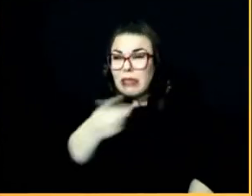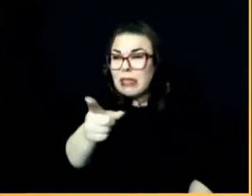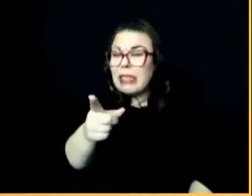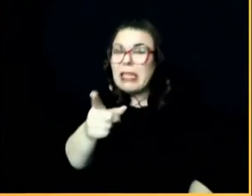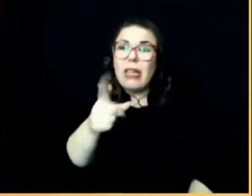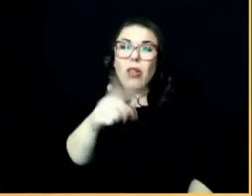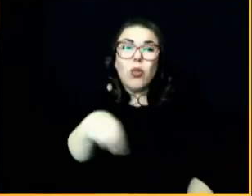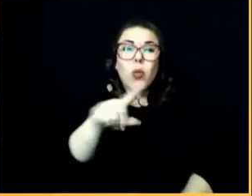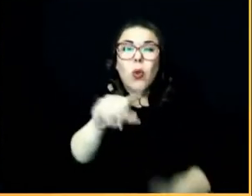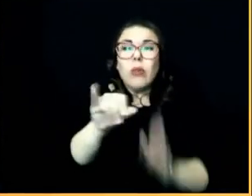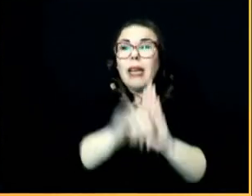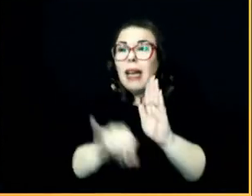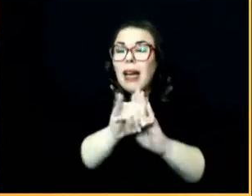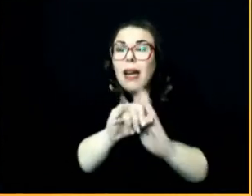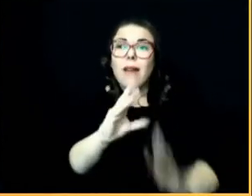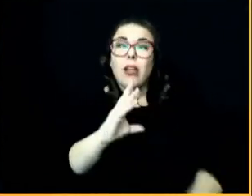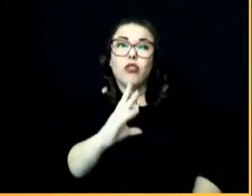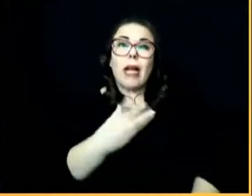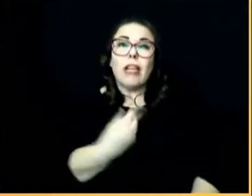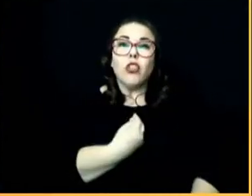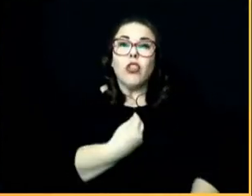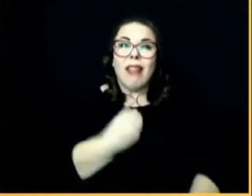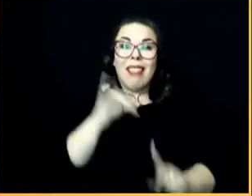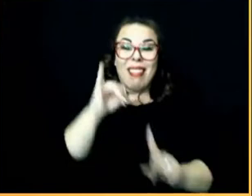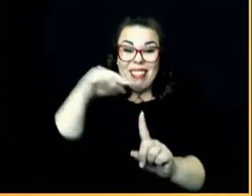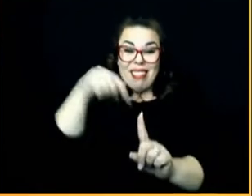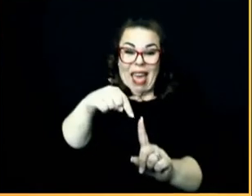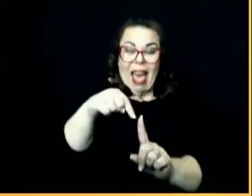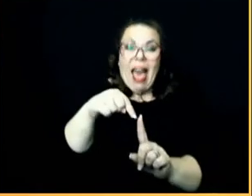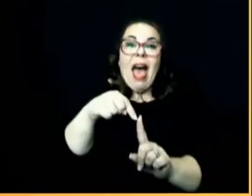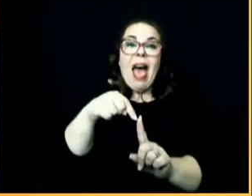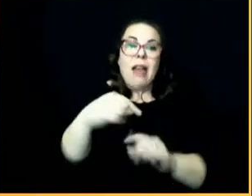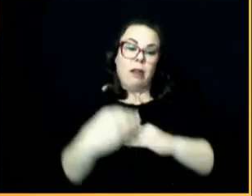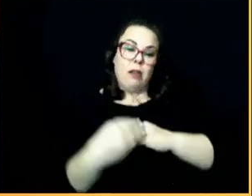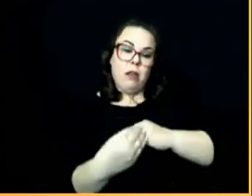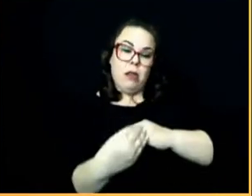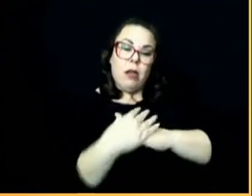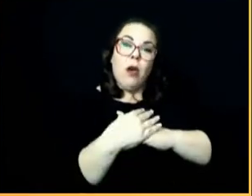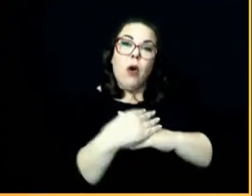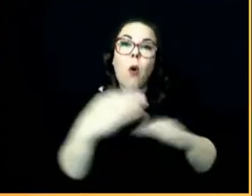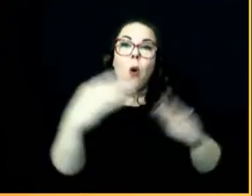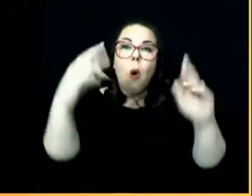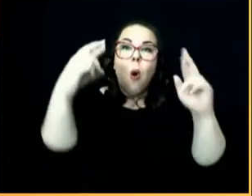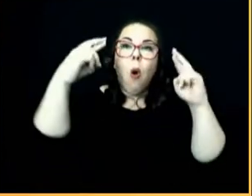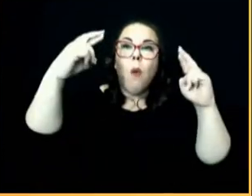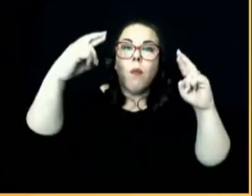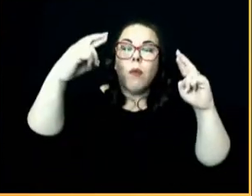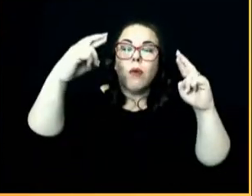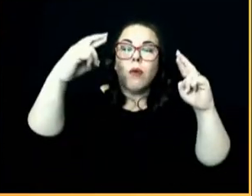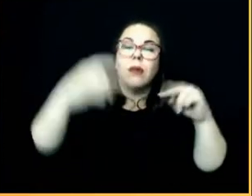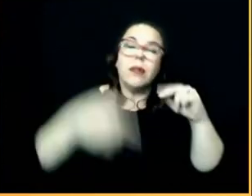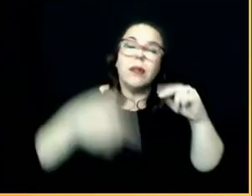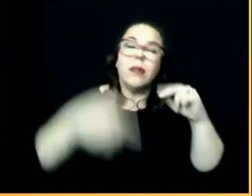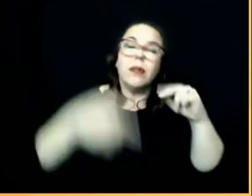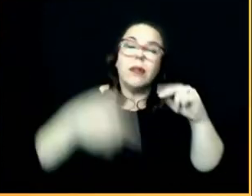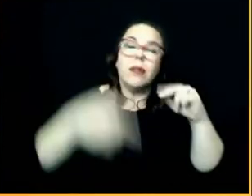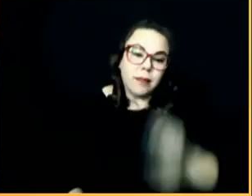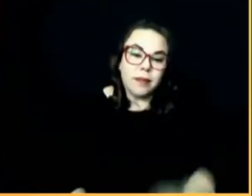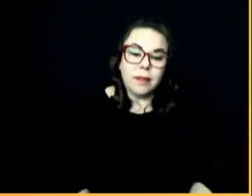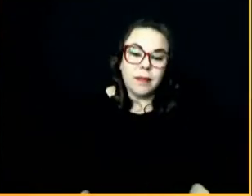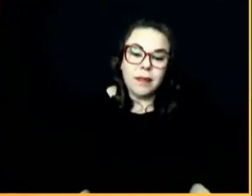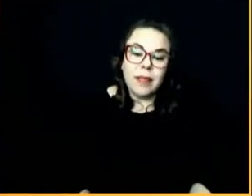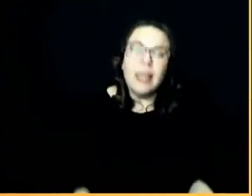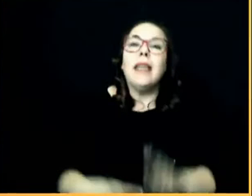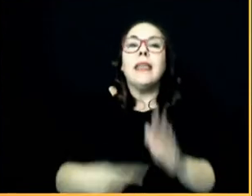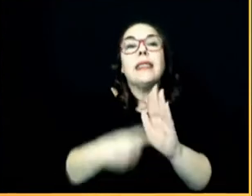our LGBT movement for too long, you know, I think sometimes leaders of our LGBT movement